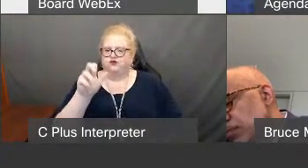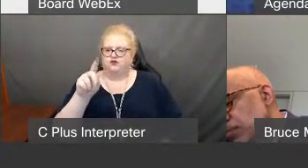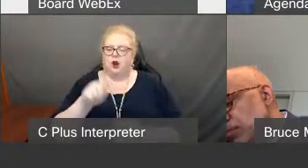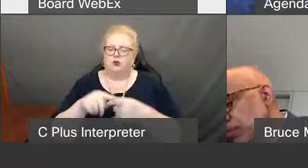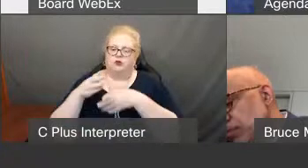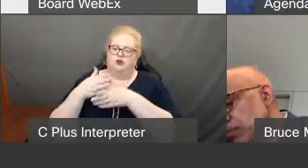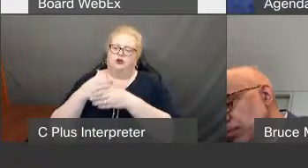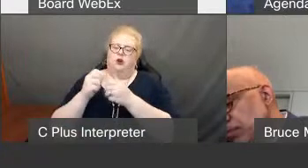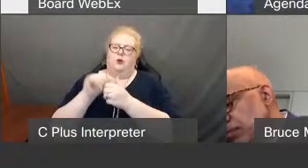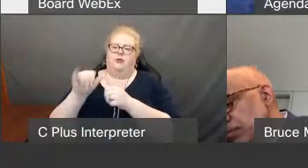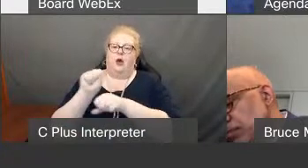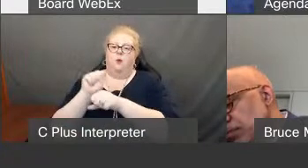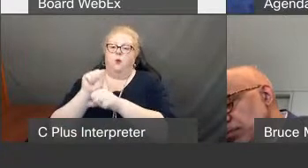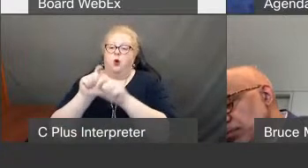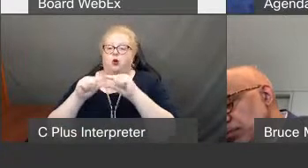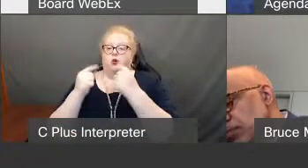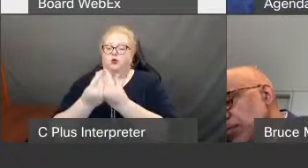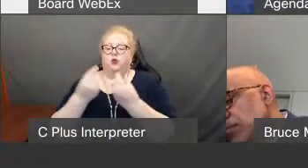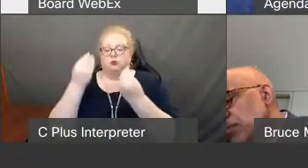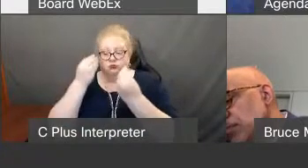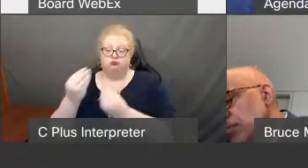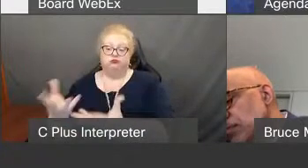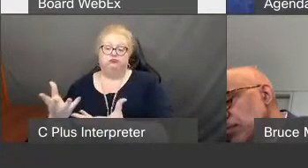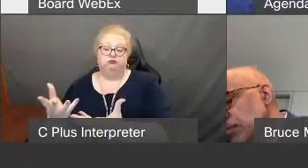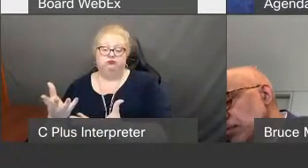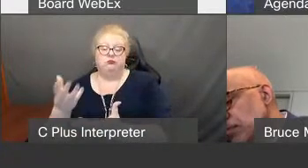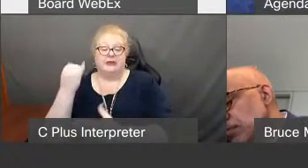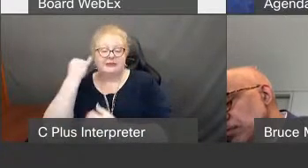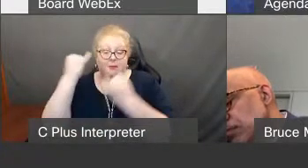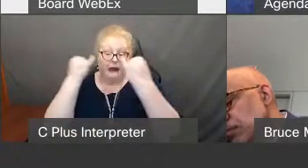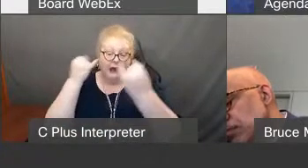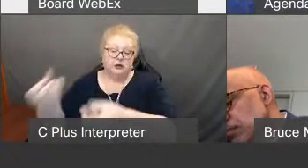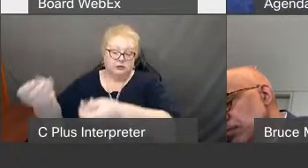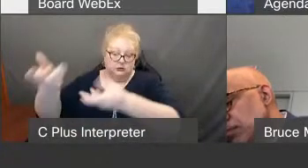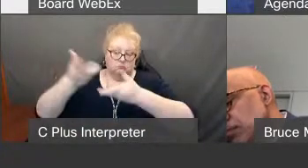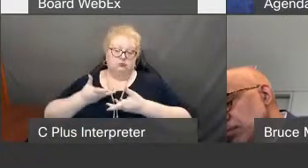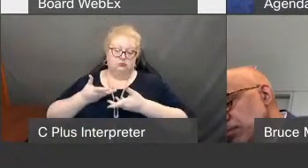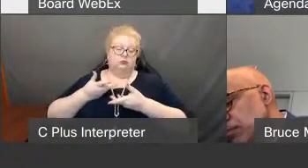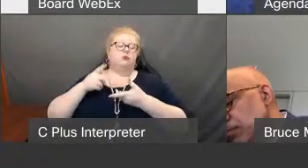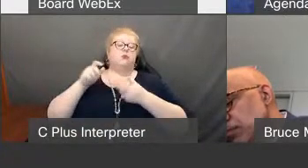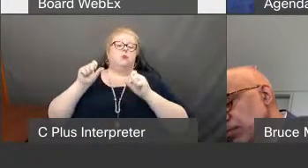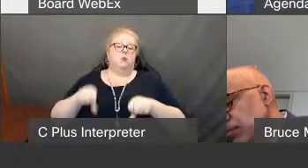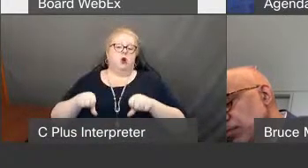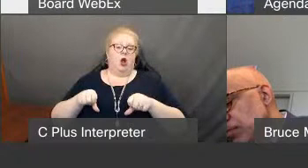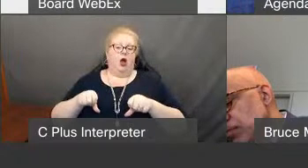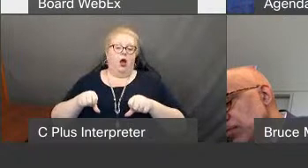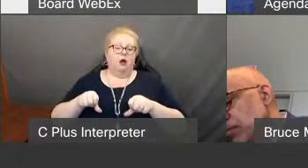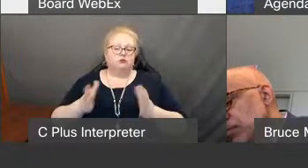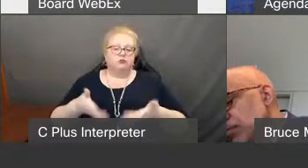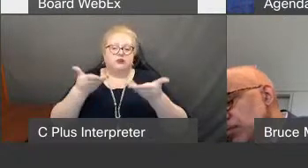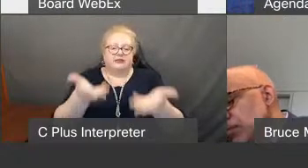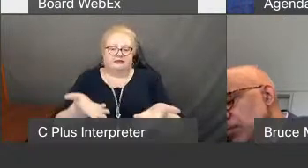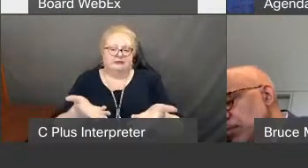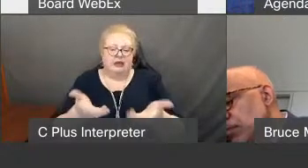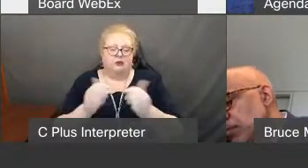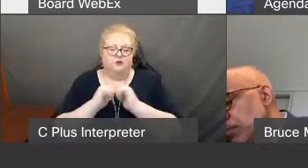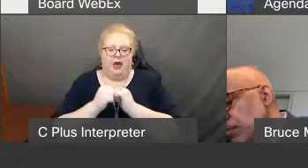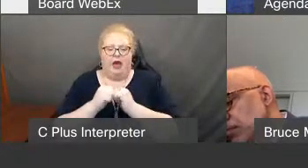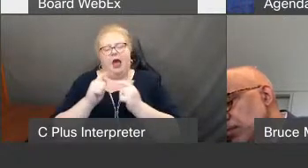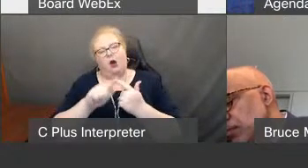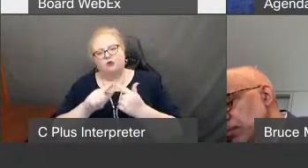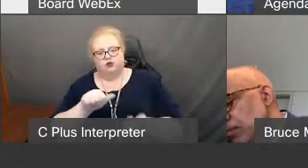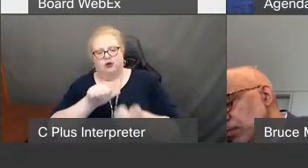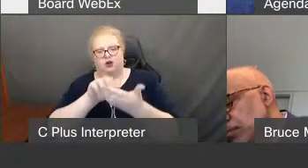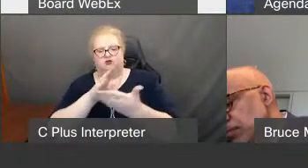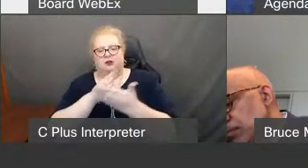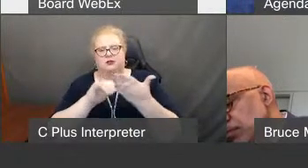so they can form some ideas that may inform us to present to you about how to address some of these equity issues that seem